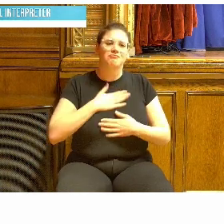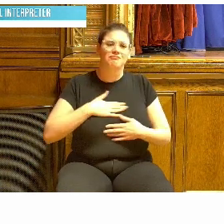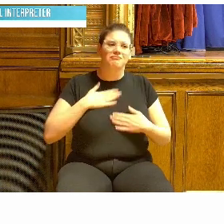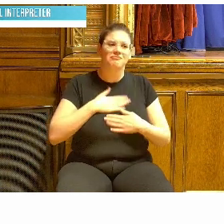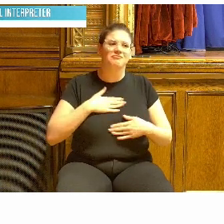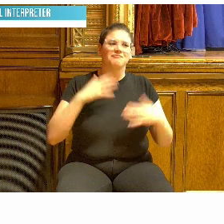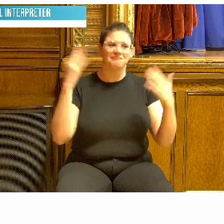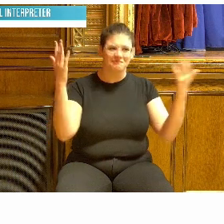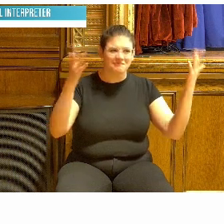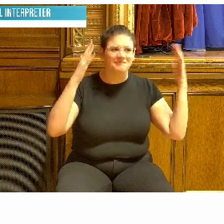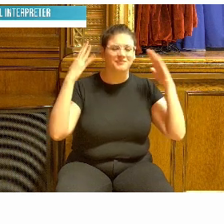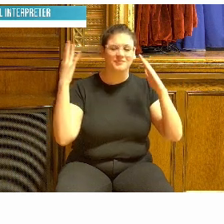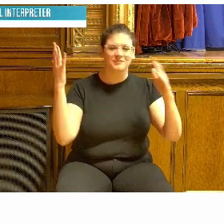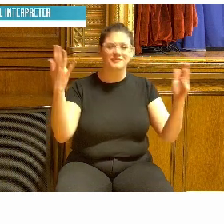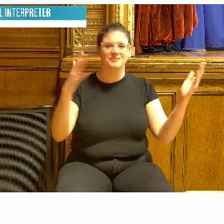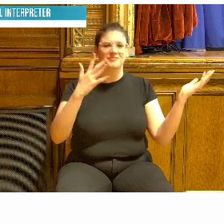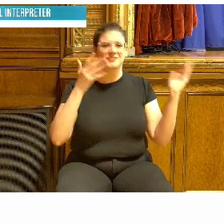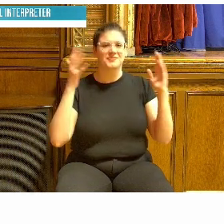for you all.